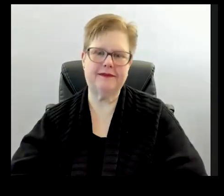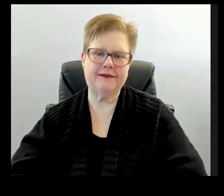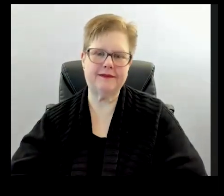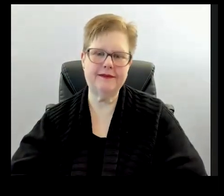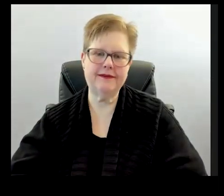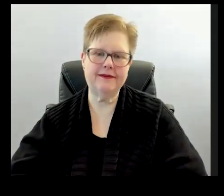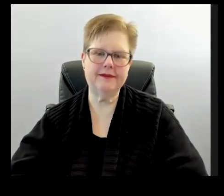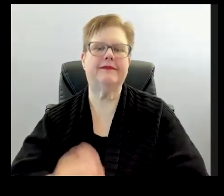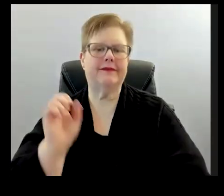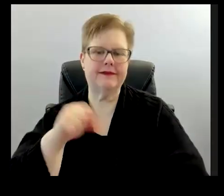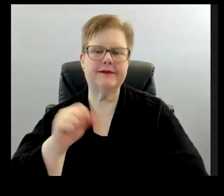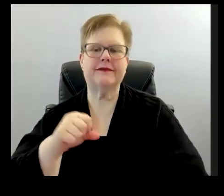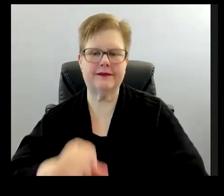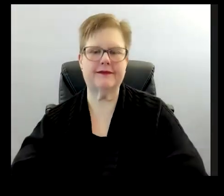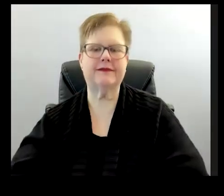Yes, yes,